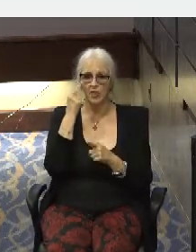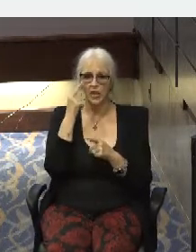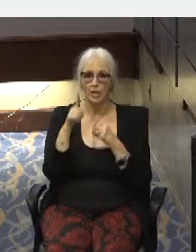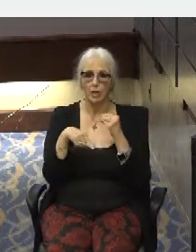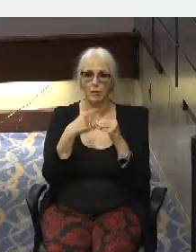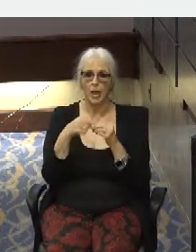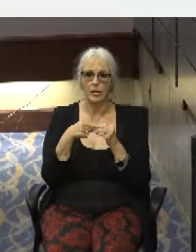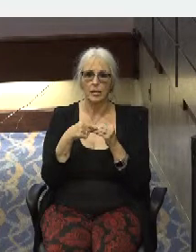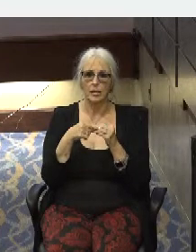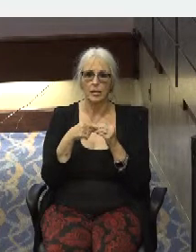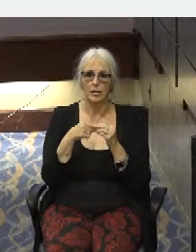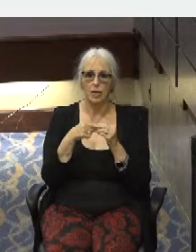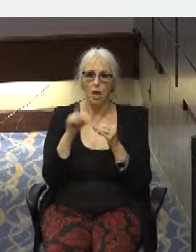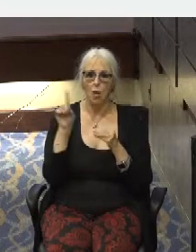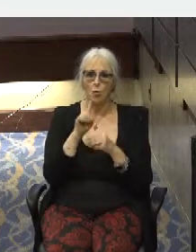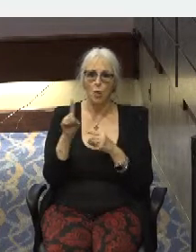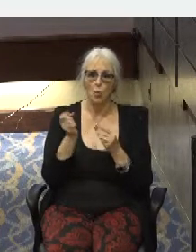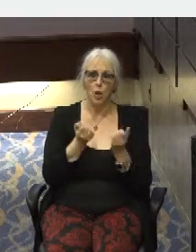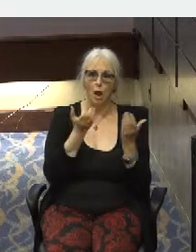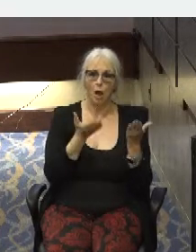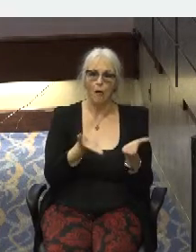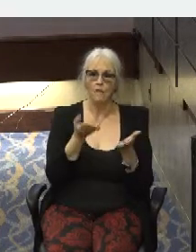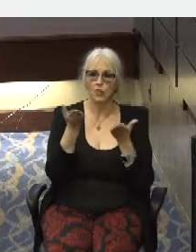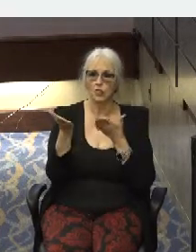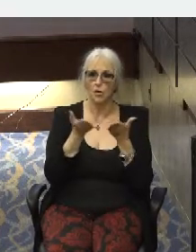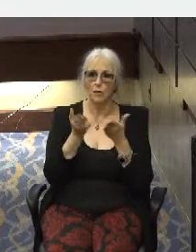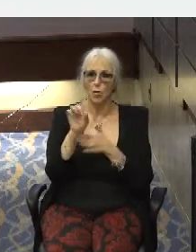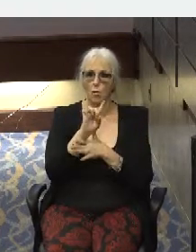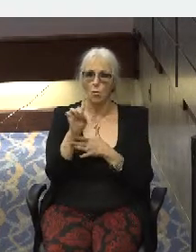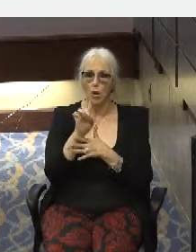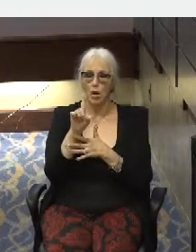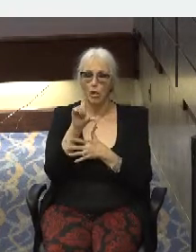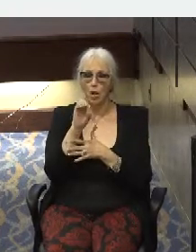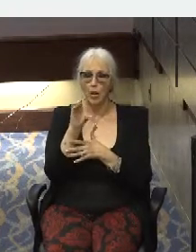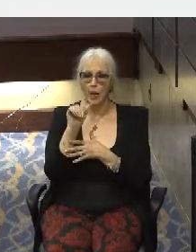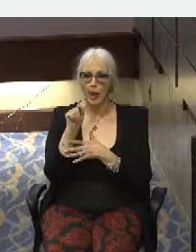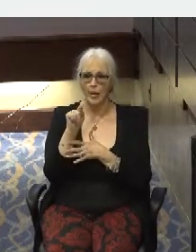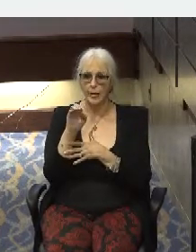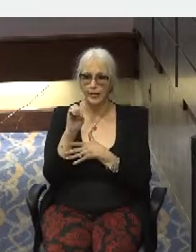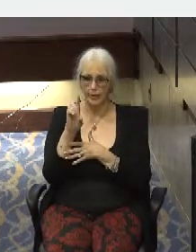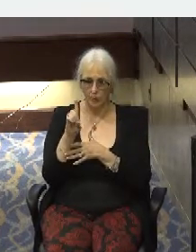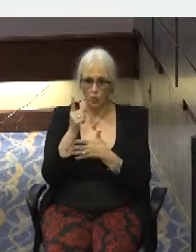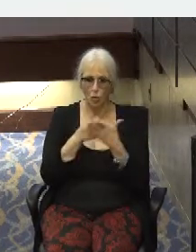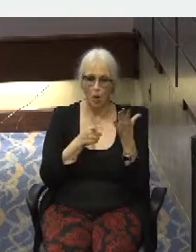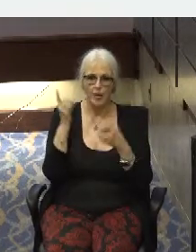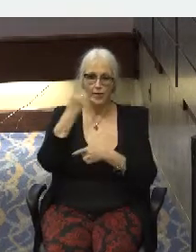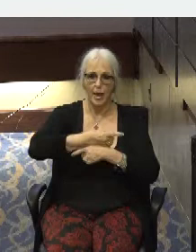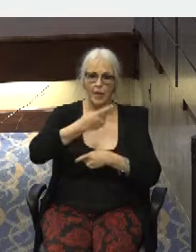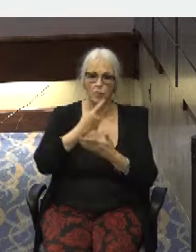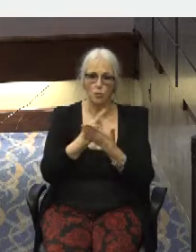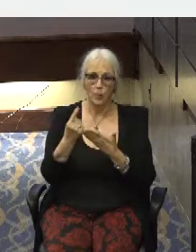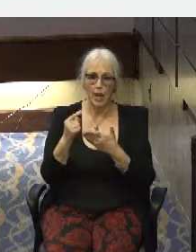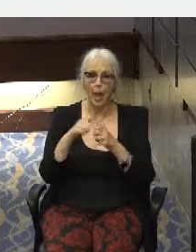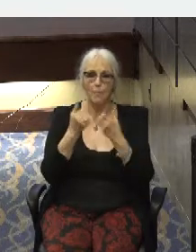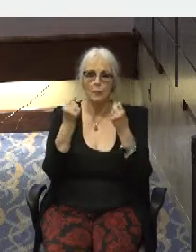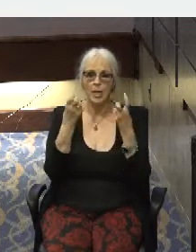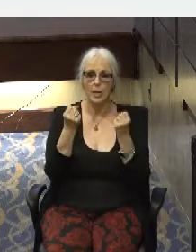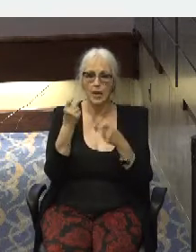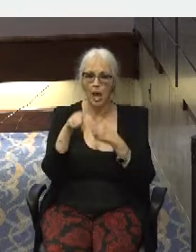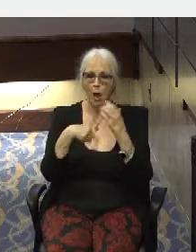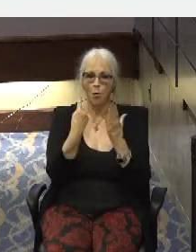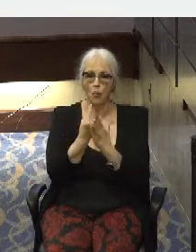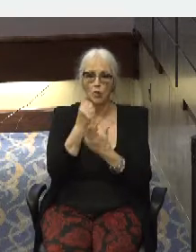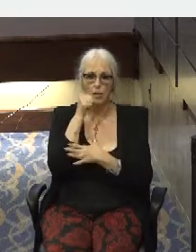of where we're offering service, where it is located, what day of the week, how many hours of the day, and then